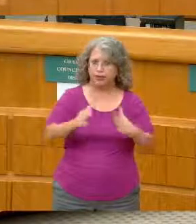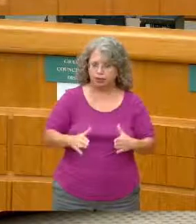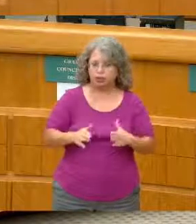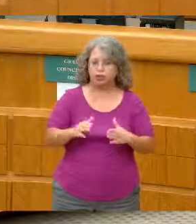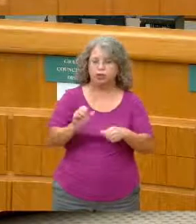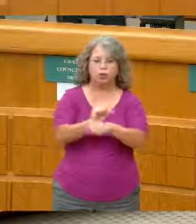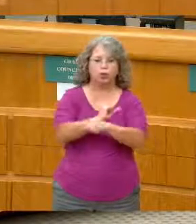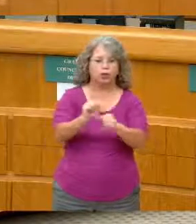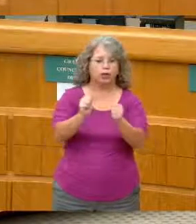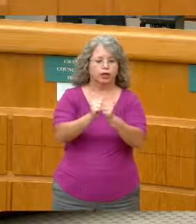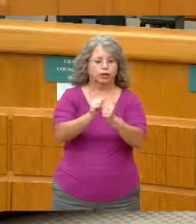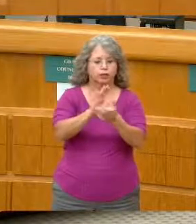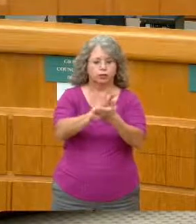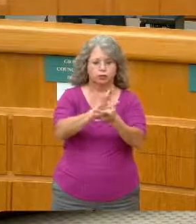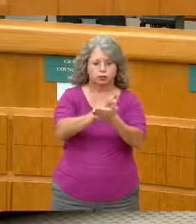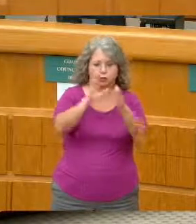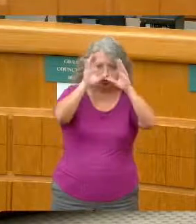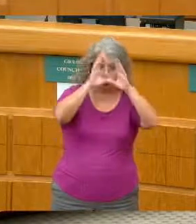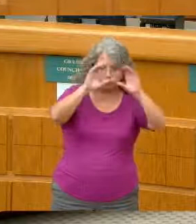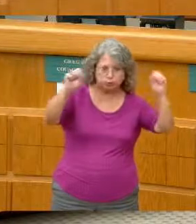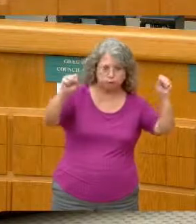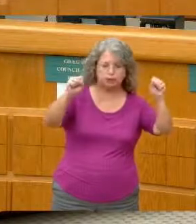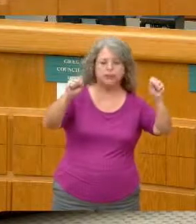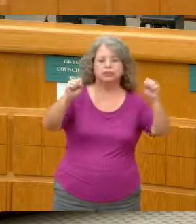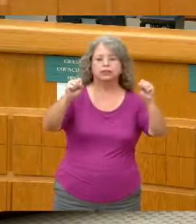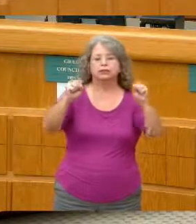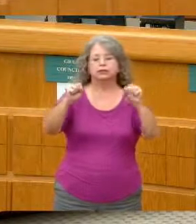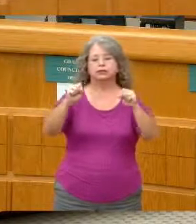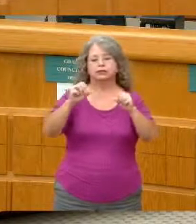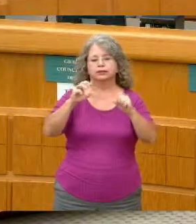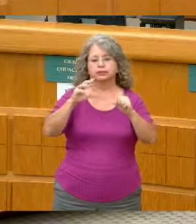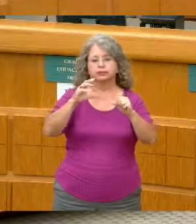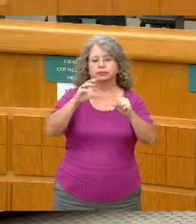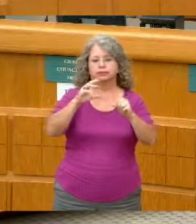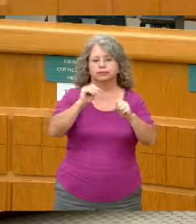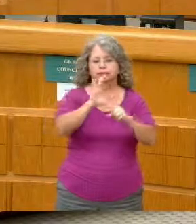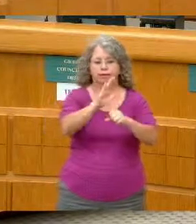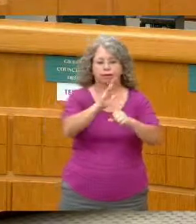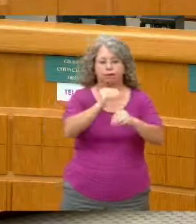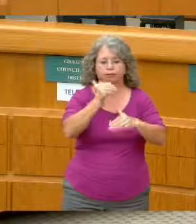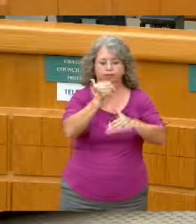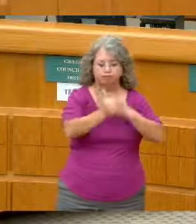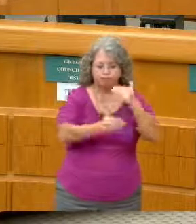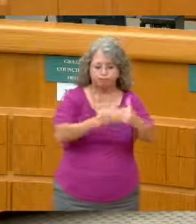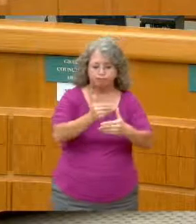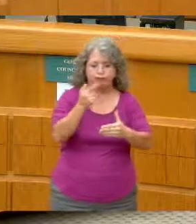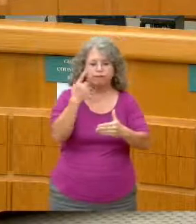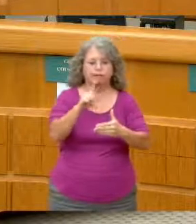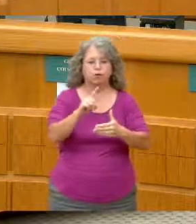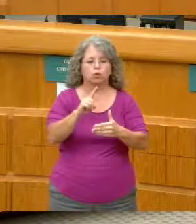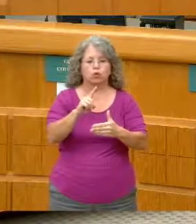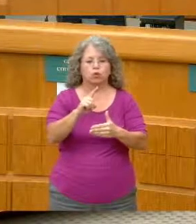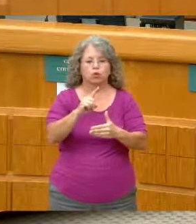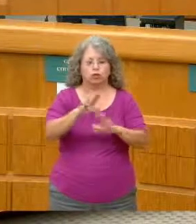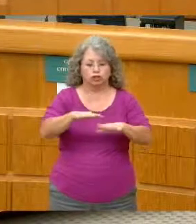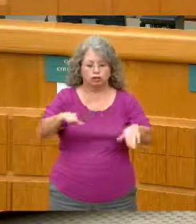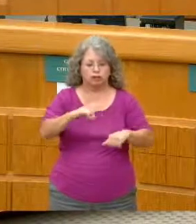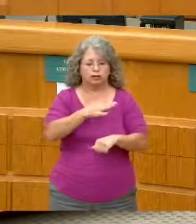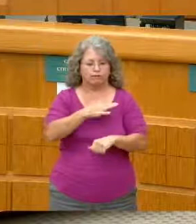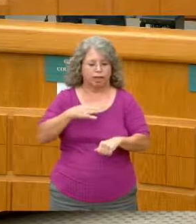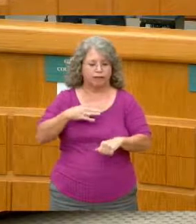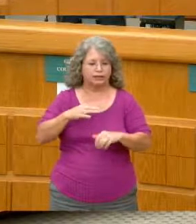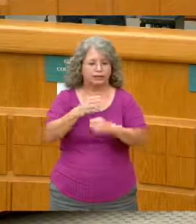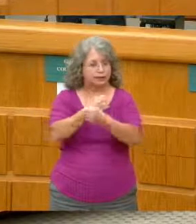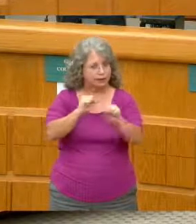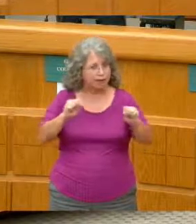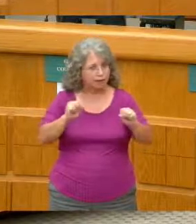local leaders are working with the superintendents on operational processes and practices to safely have our